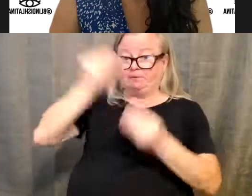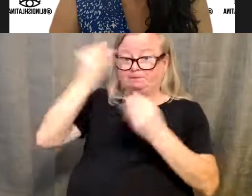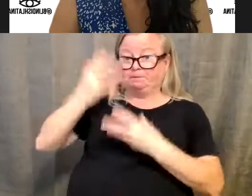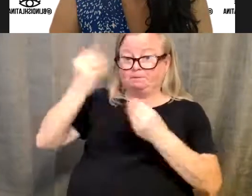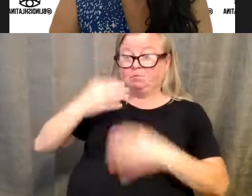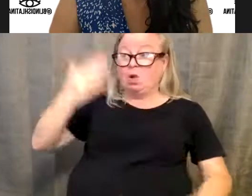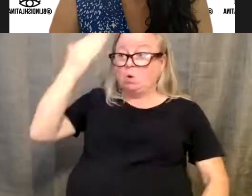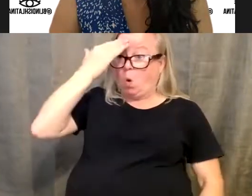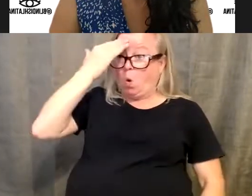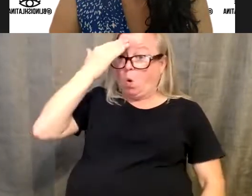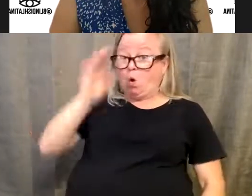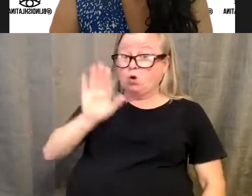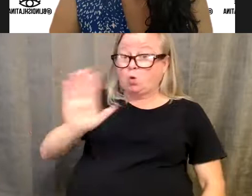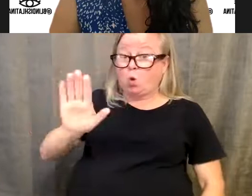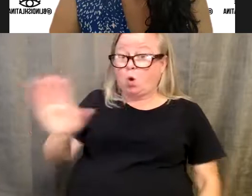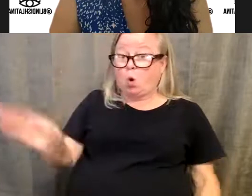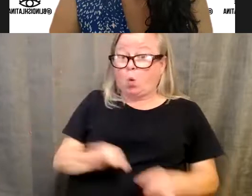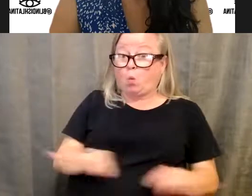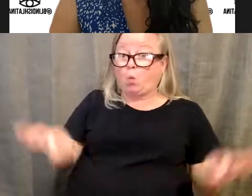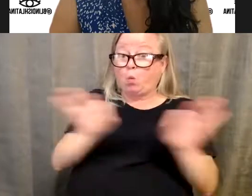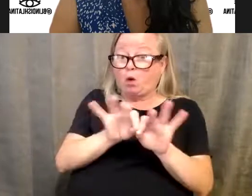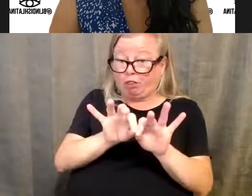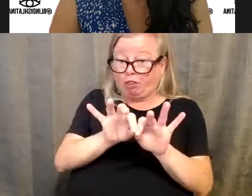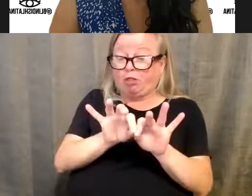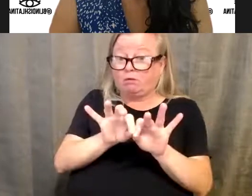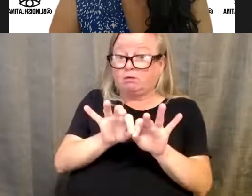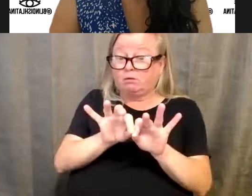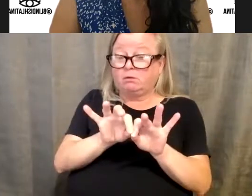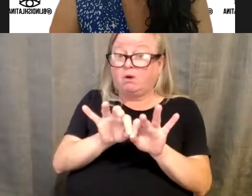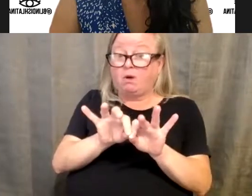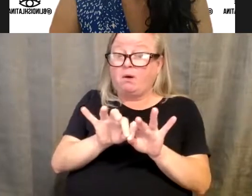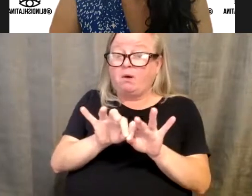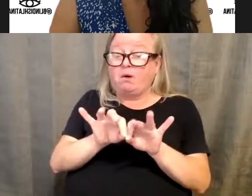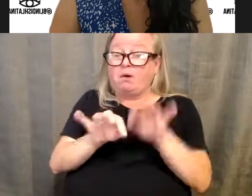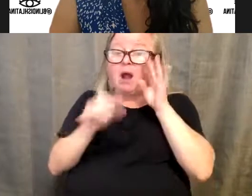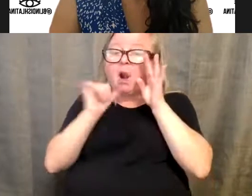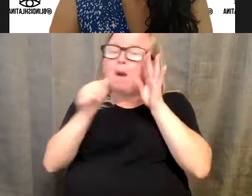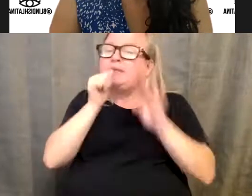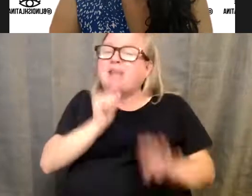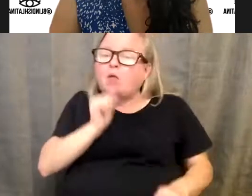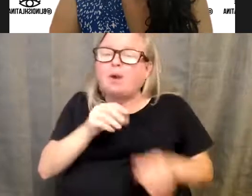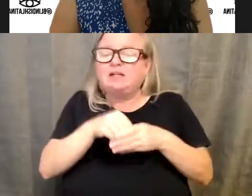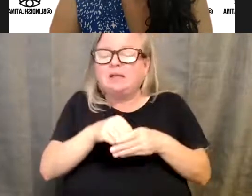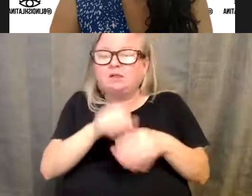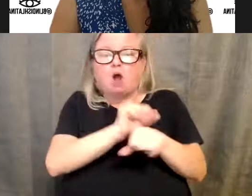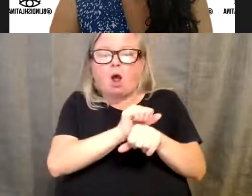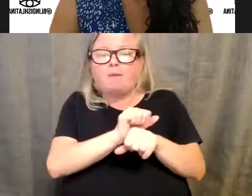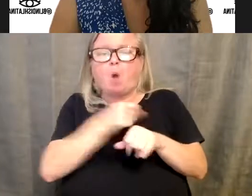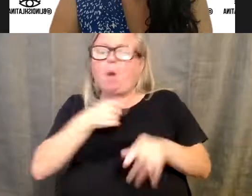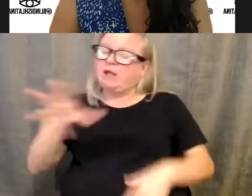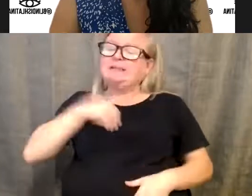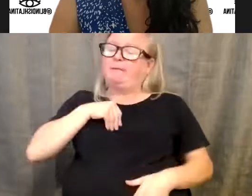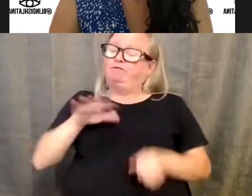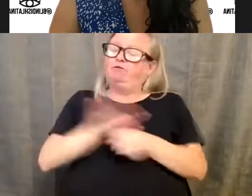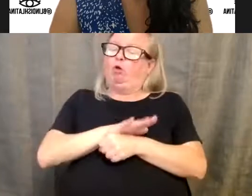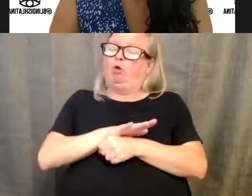worth. I don't want to be merely tolerated in a job. I want to be accepted. I want to be included. And sometimes that